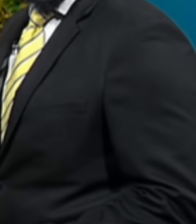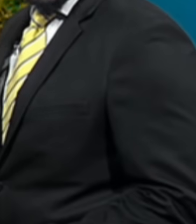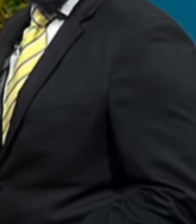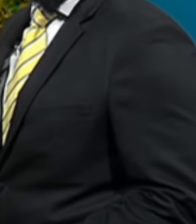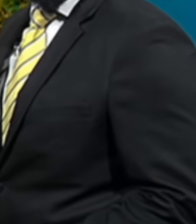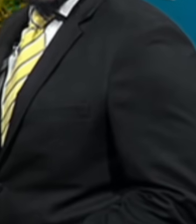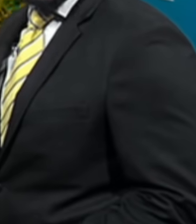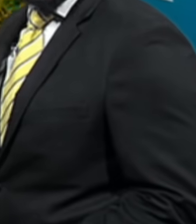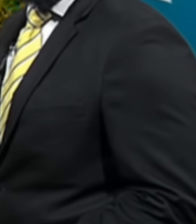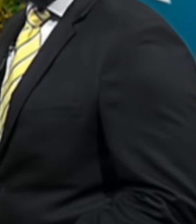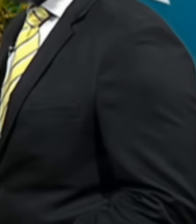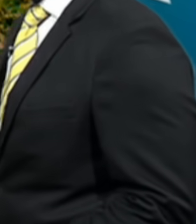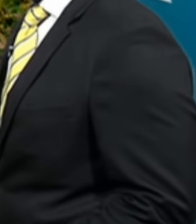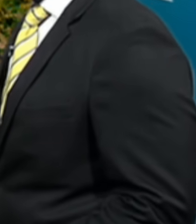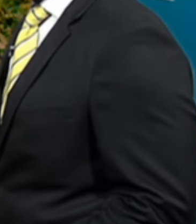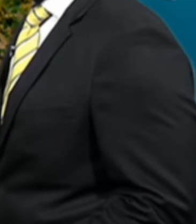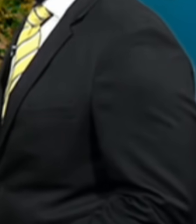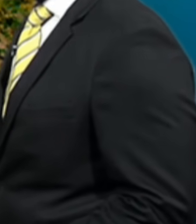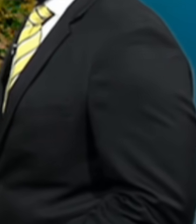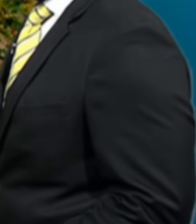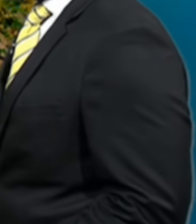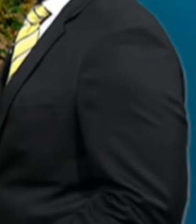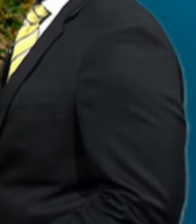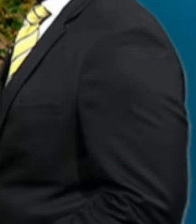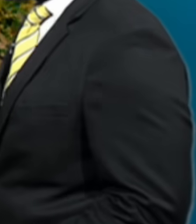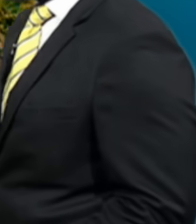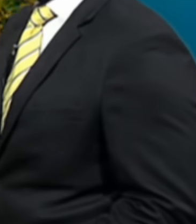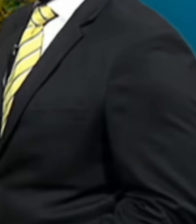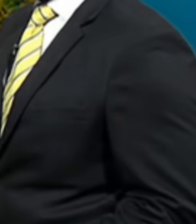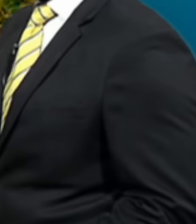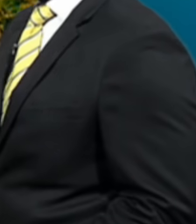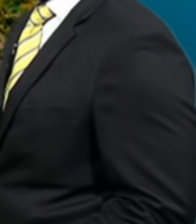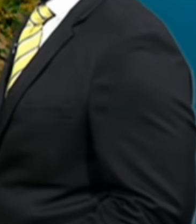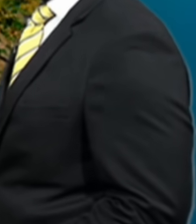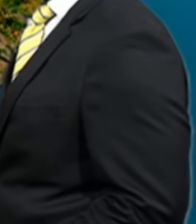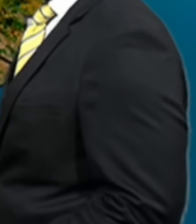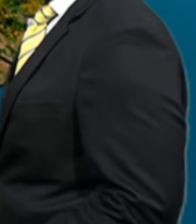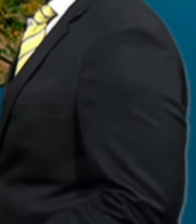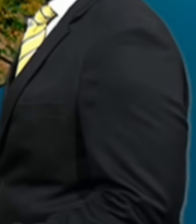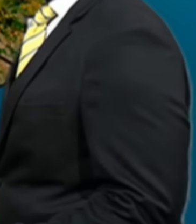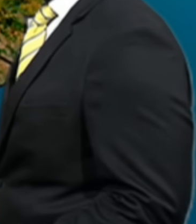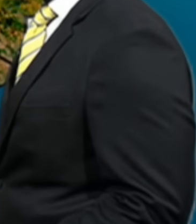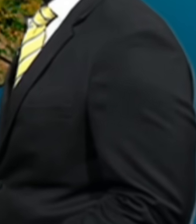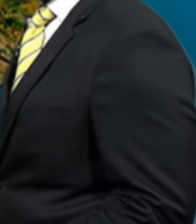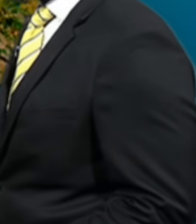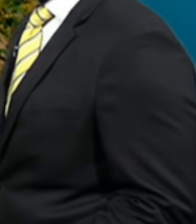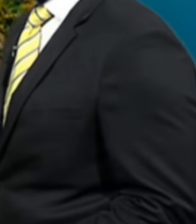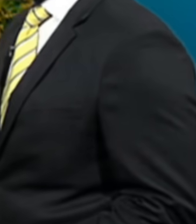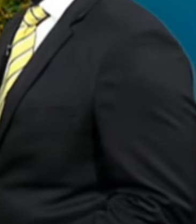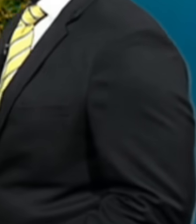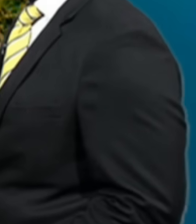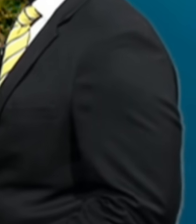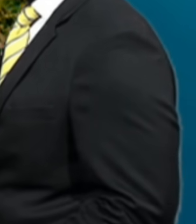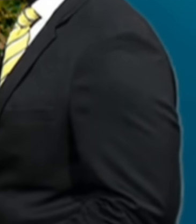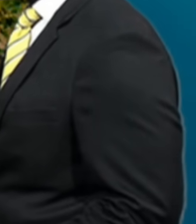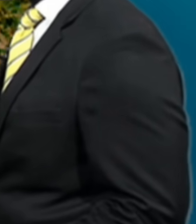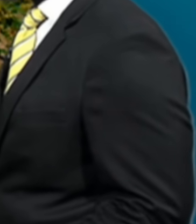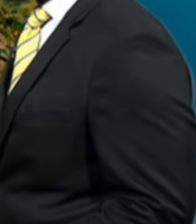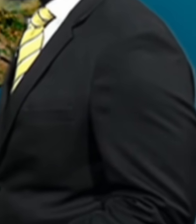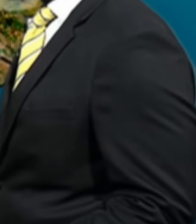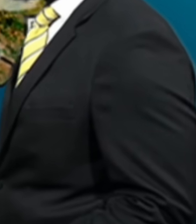eng kae le ka haro hona ha le o sa no hlokomeile hore ha o pula tse le biletse ntle le hore ha sentse re shebile hona ka harona ha o